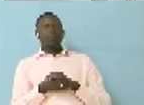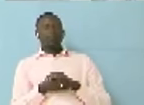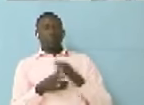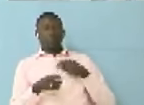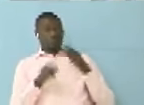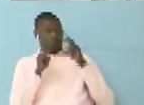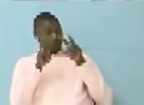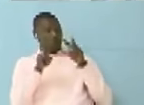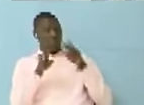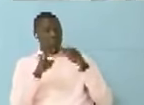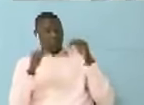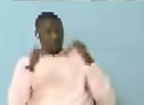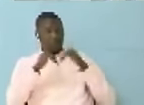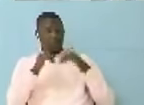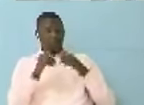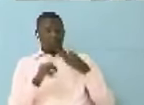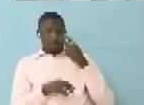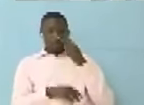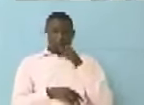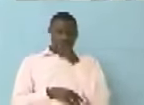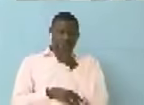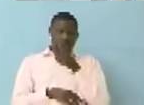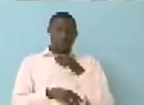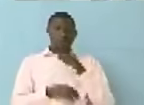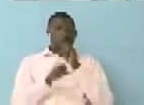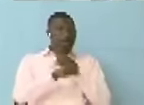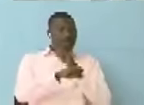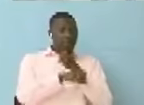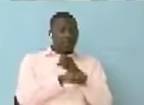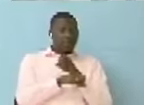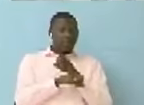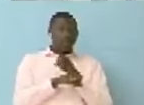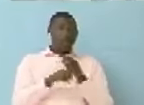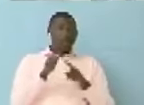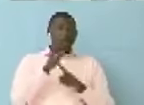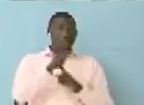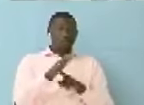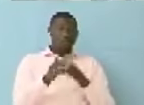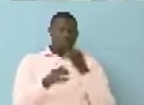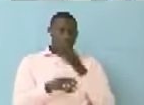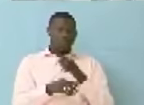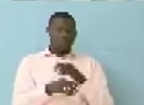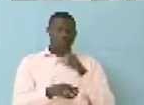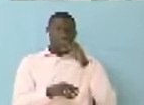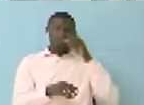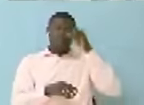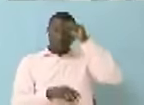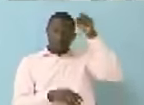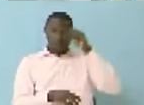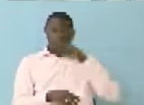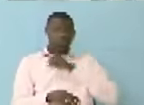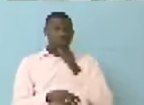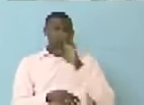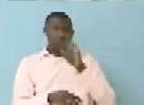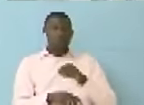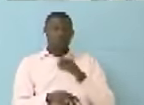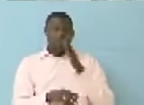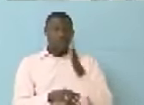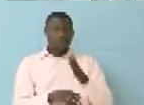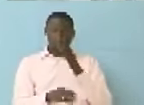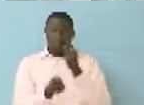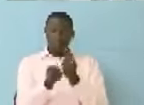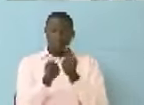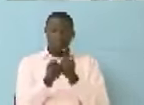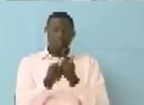that proceedings and I saw you advising that if the president is not I'm doing the right thing whatsoever.